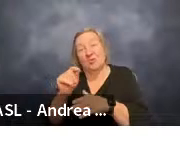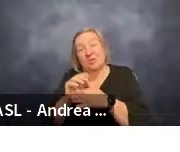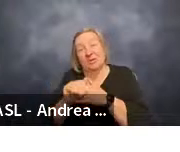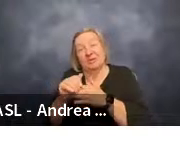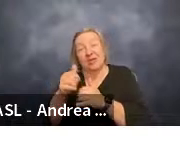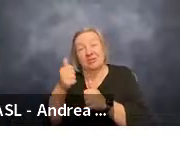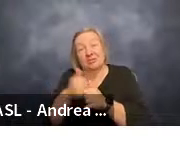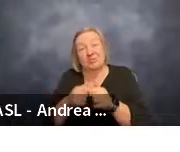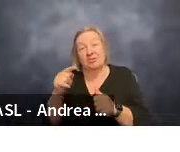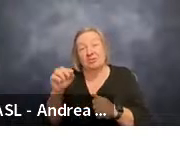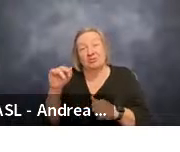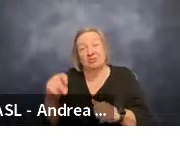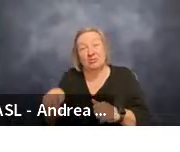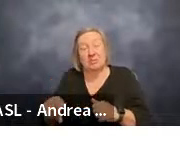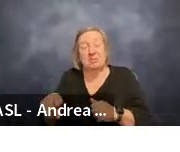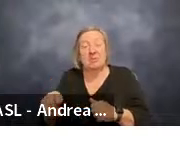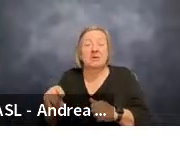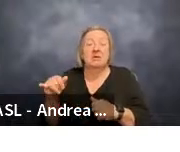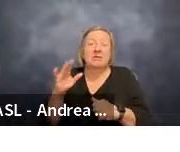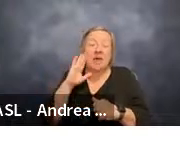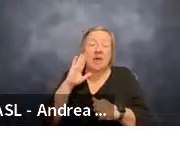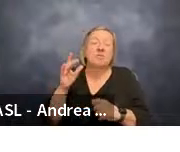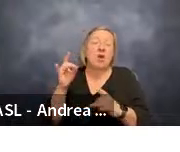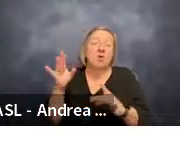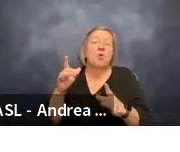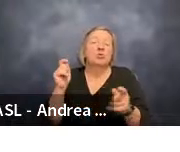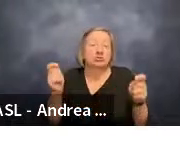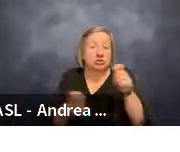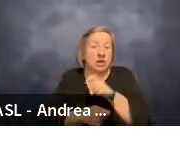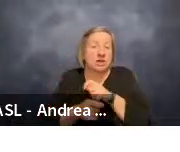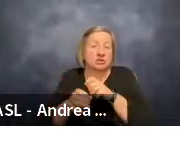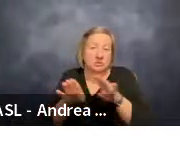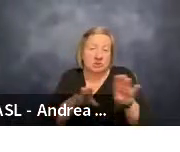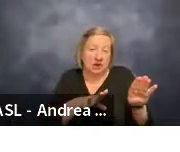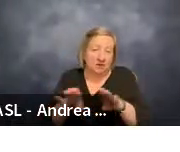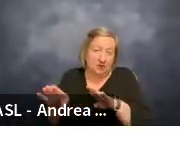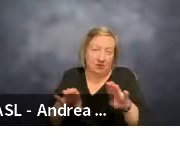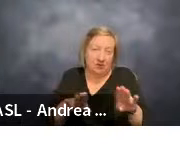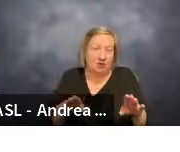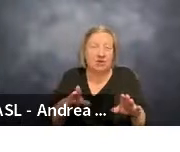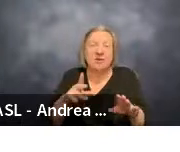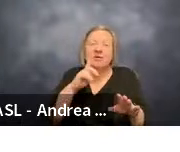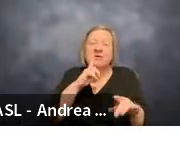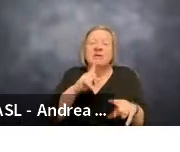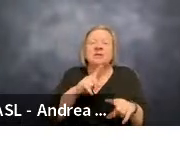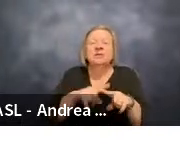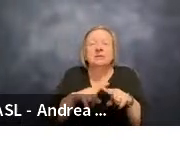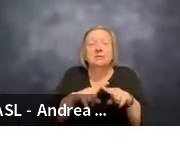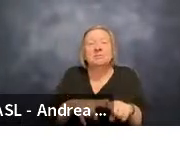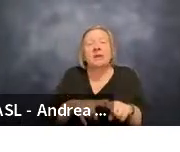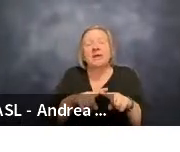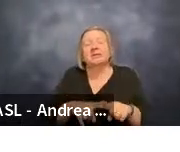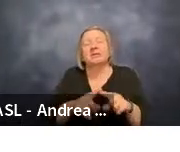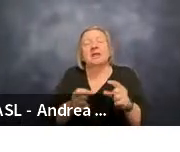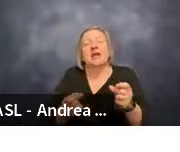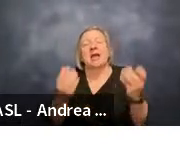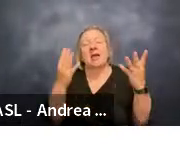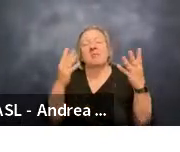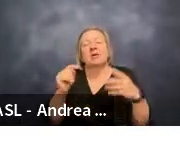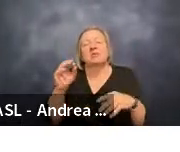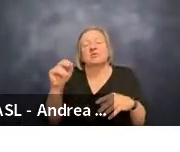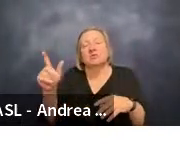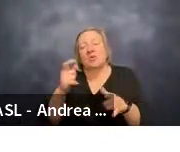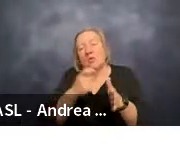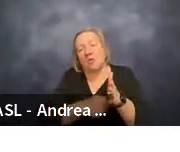trip, that will drastically change the behavior. So I think it really depends on how much the tolling